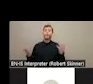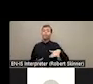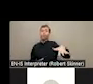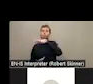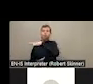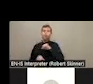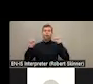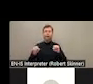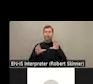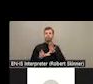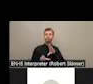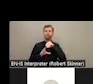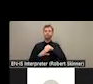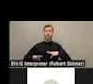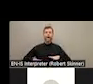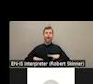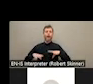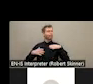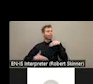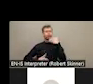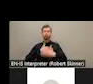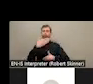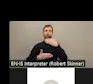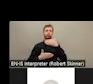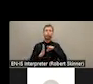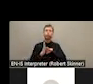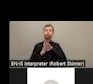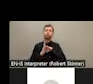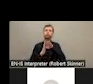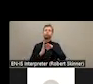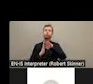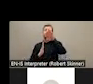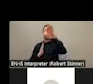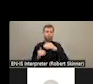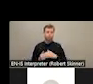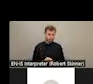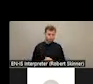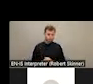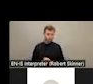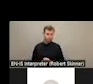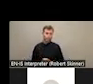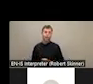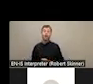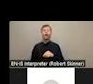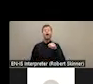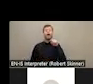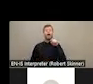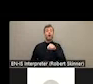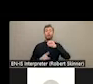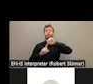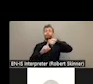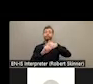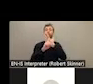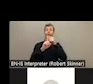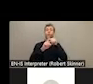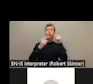Sustainable Goal 4 that tackles education. So to have some examples of assistive technologies, products,